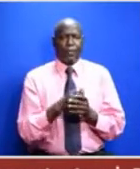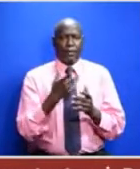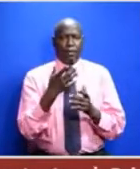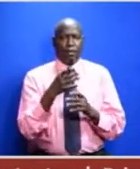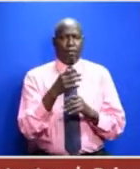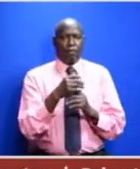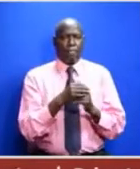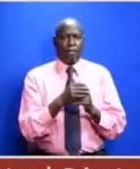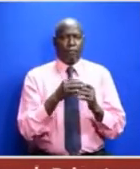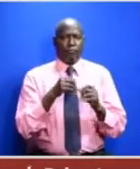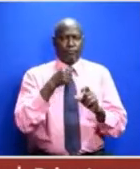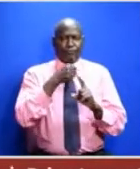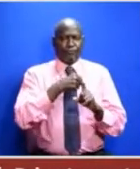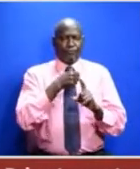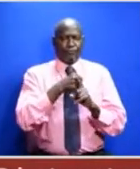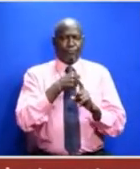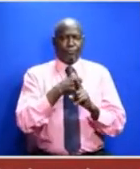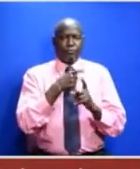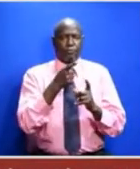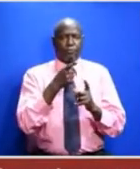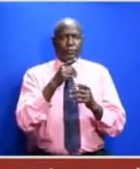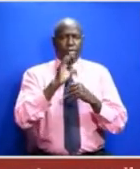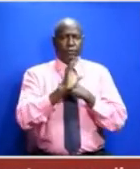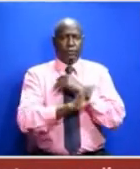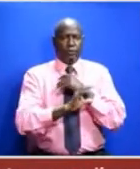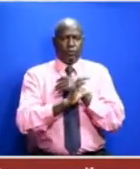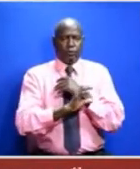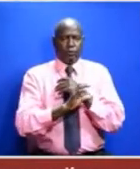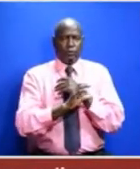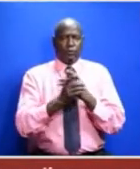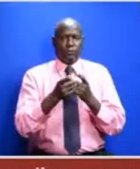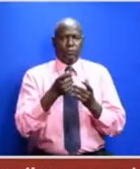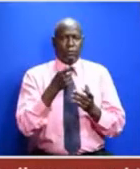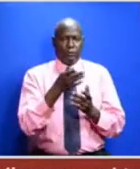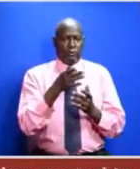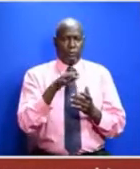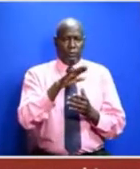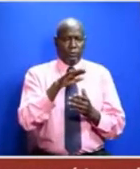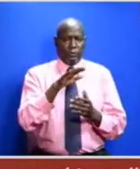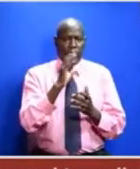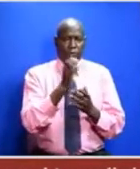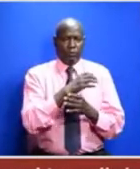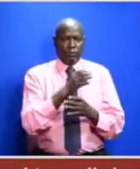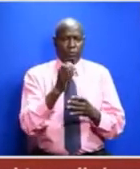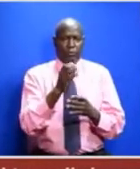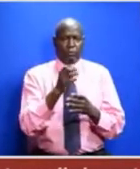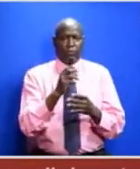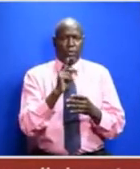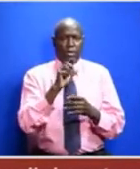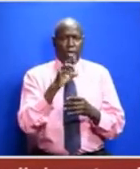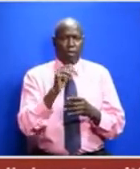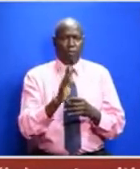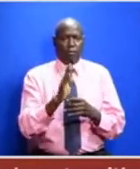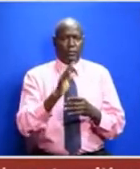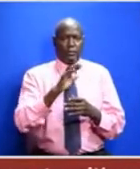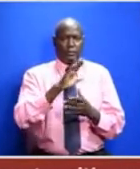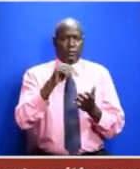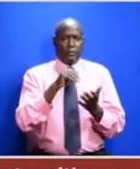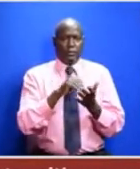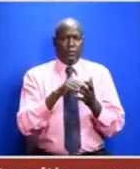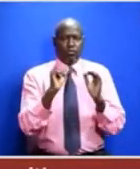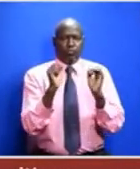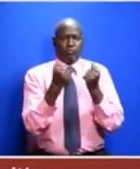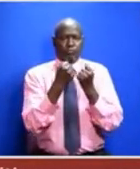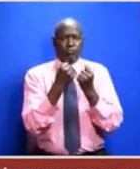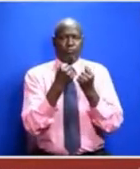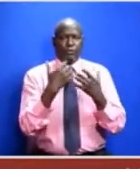fight against illicit alcohol and drug abuse in the country, where he has pledged to take alcohol addicts to rehabilitation centers to rescue the future generation